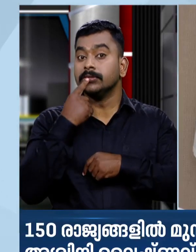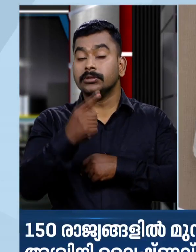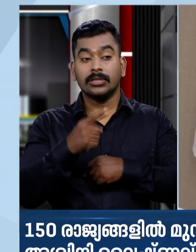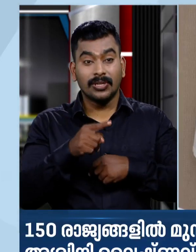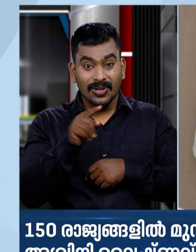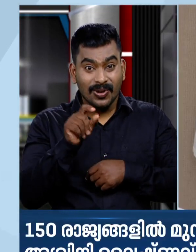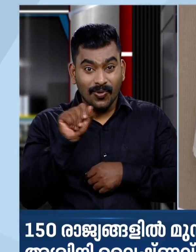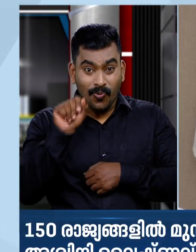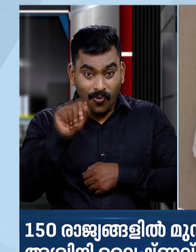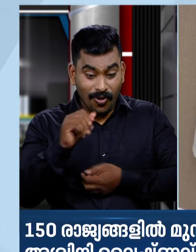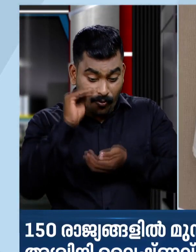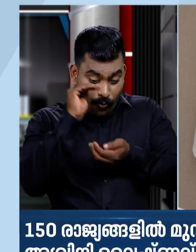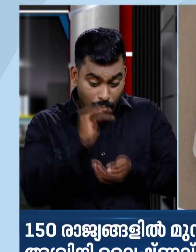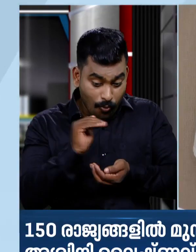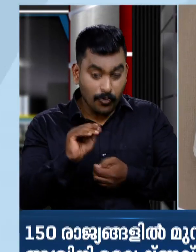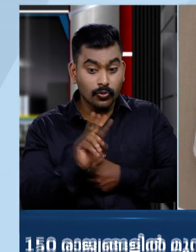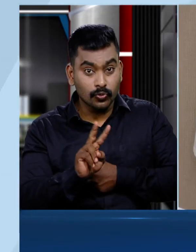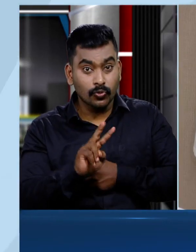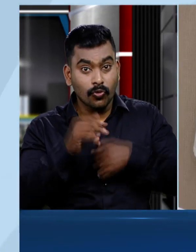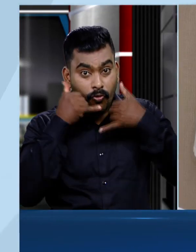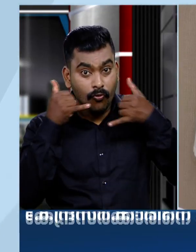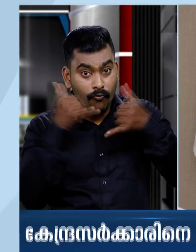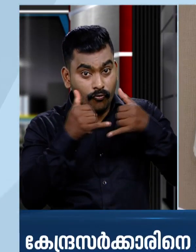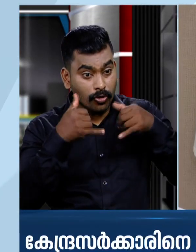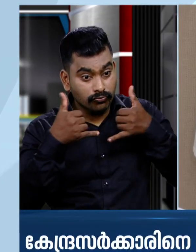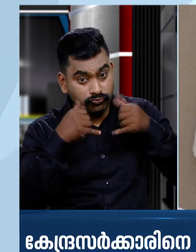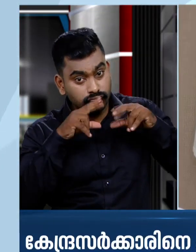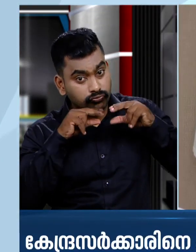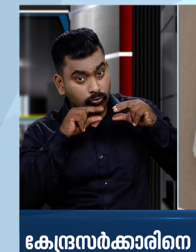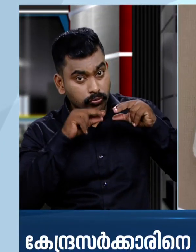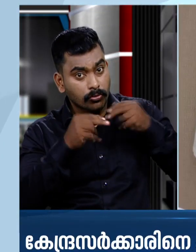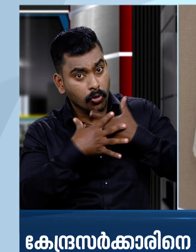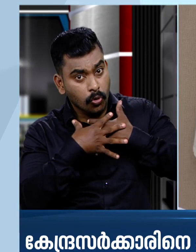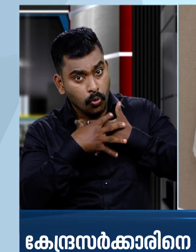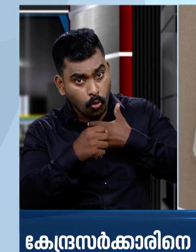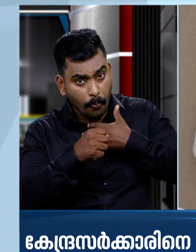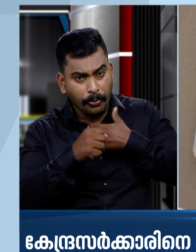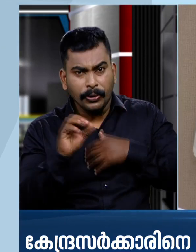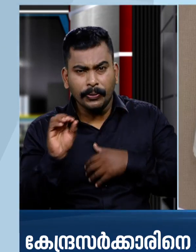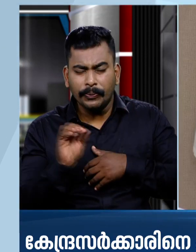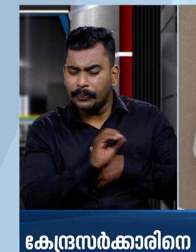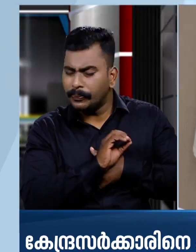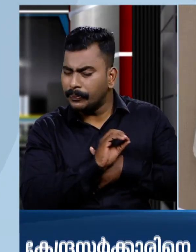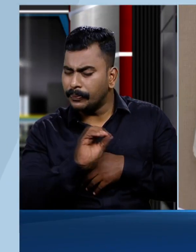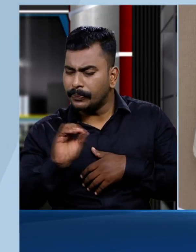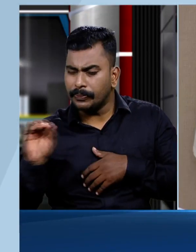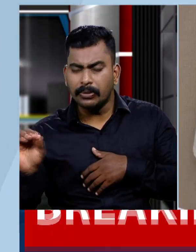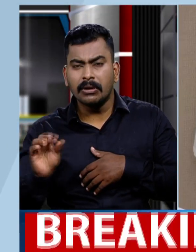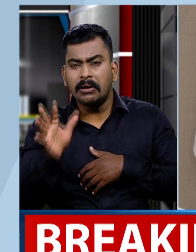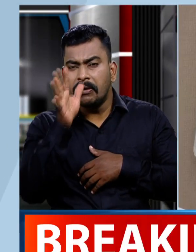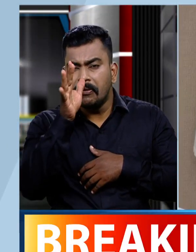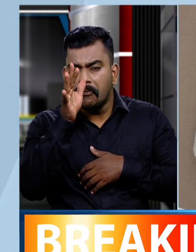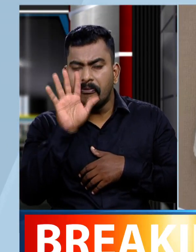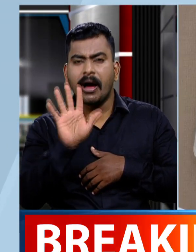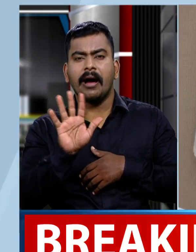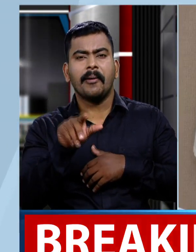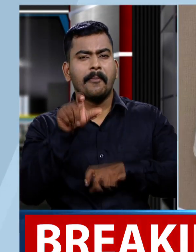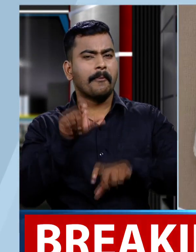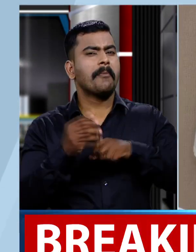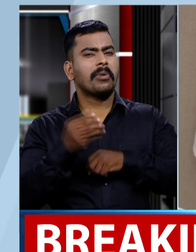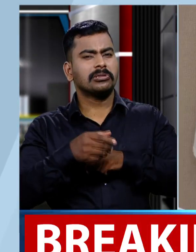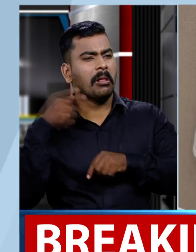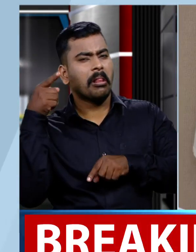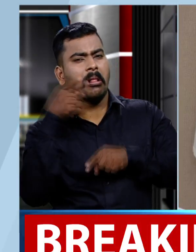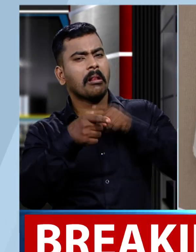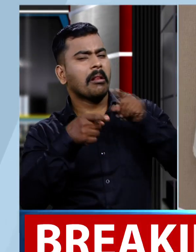But nothing of that sort had actually happened. So this is a falsehood that some compulsive critics are